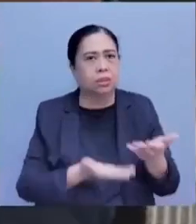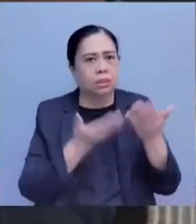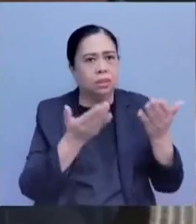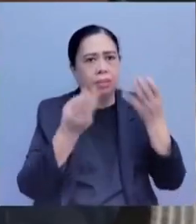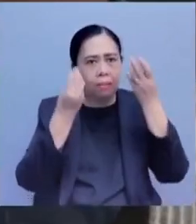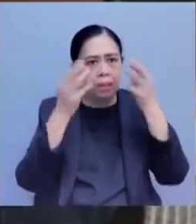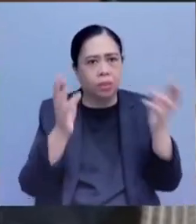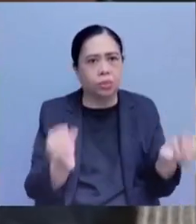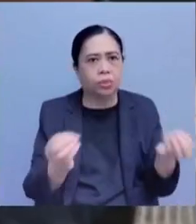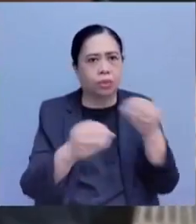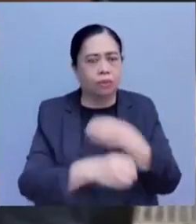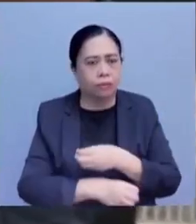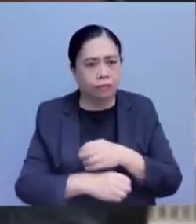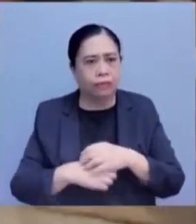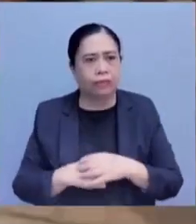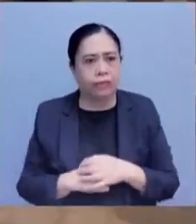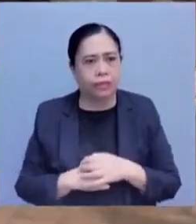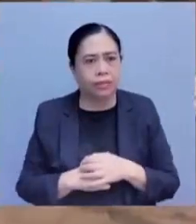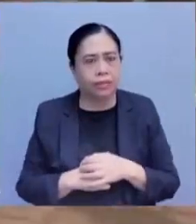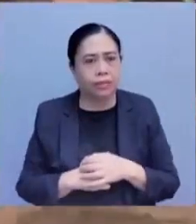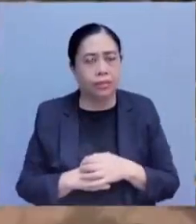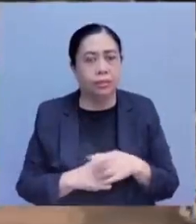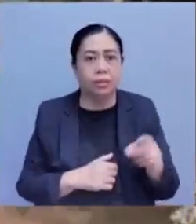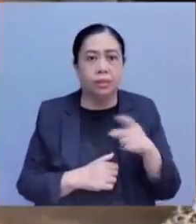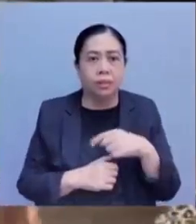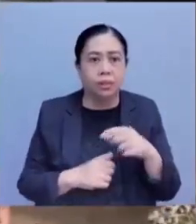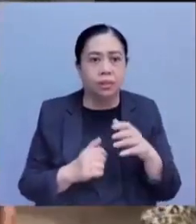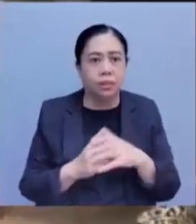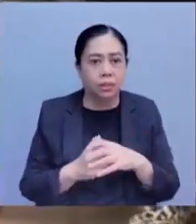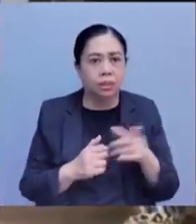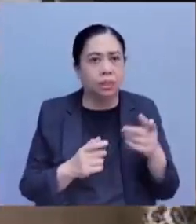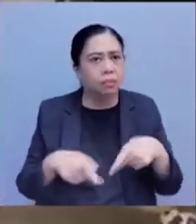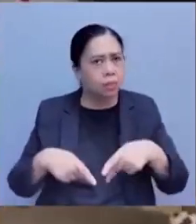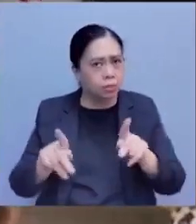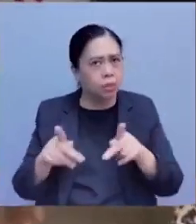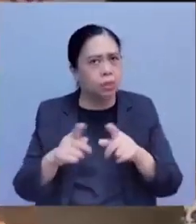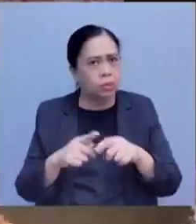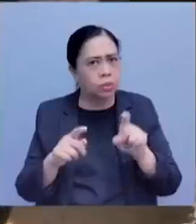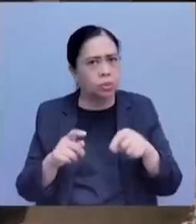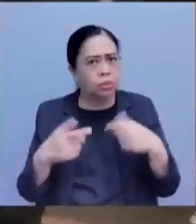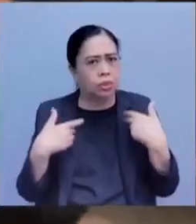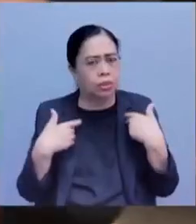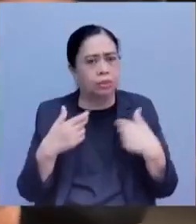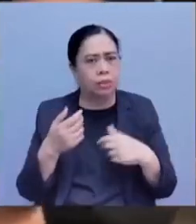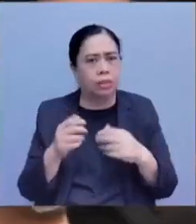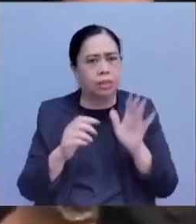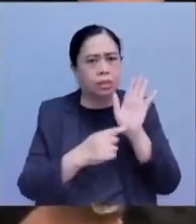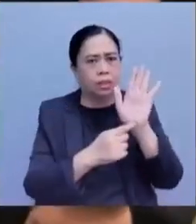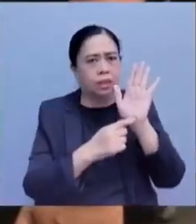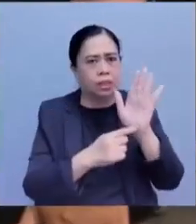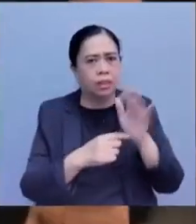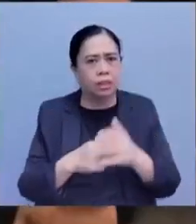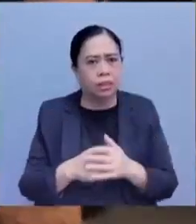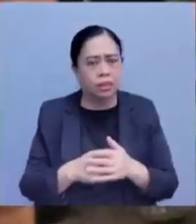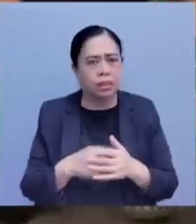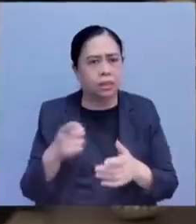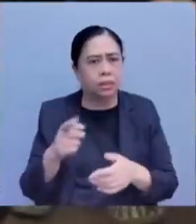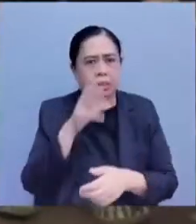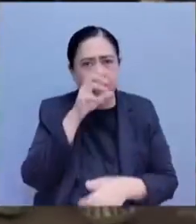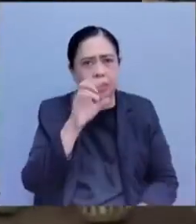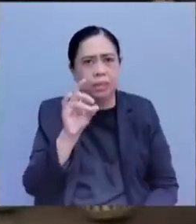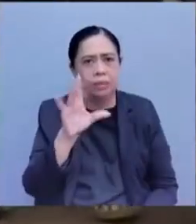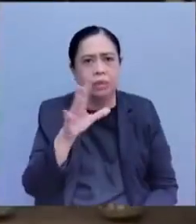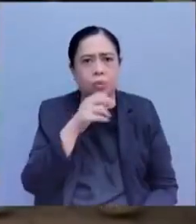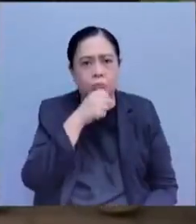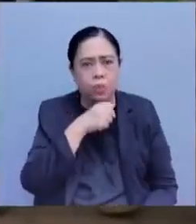office that they had been granted permission to hold a rally. one of the protesters, 75-year-old Elmer